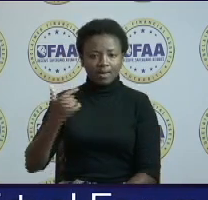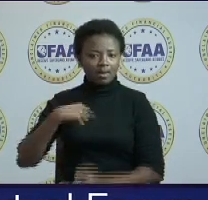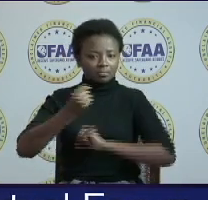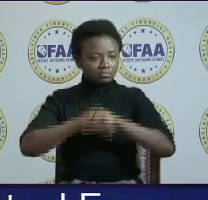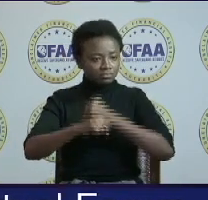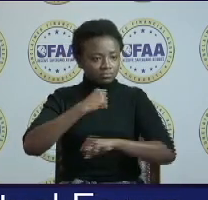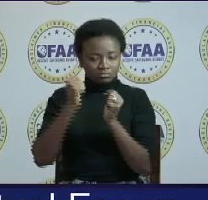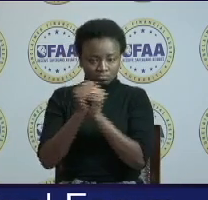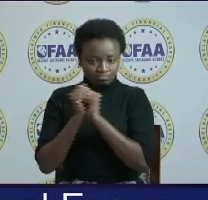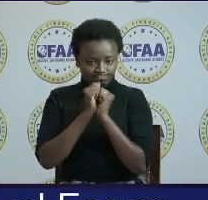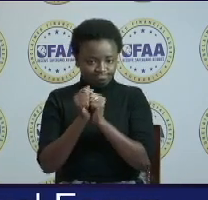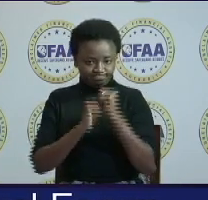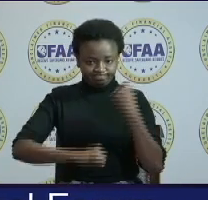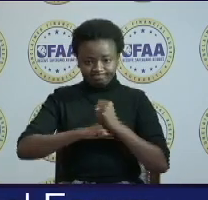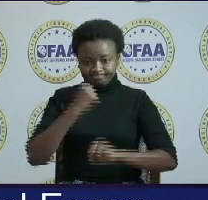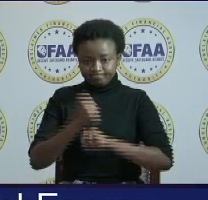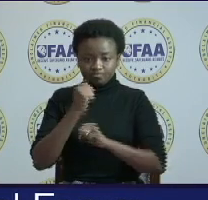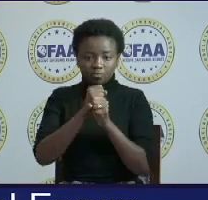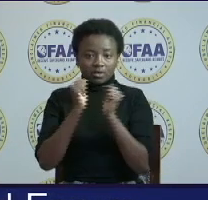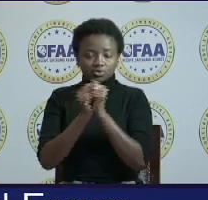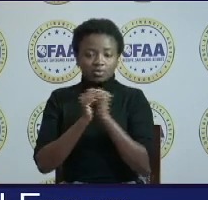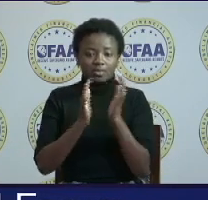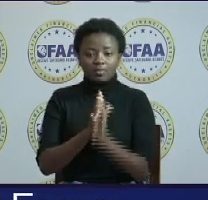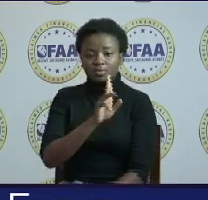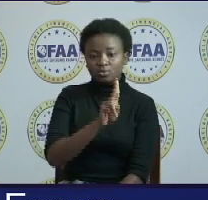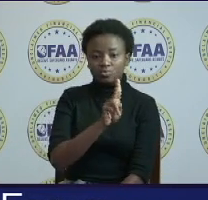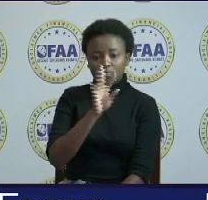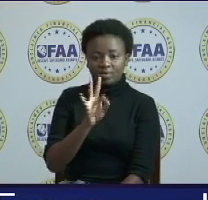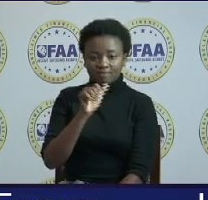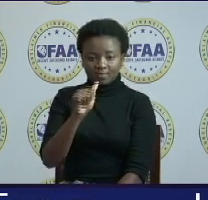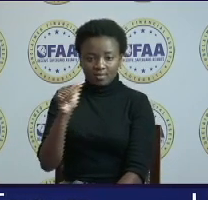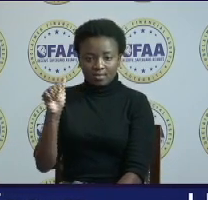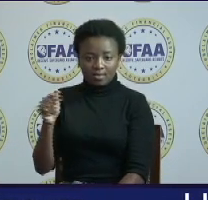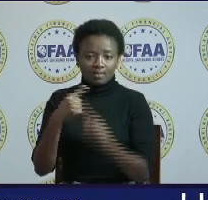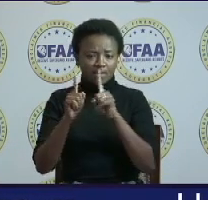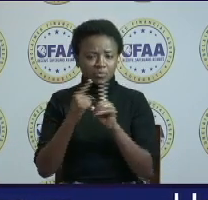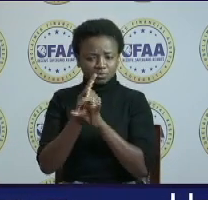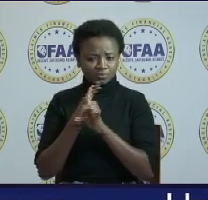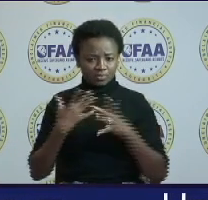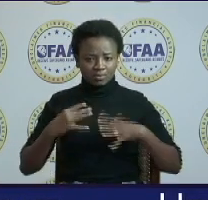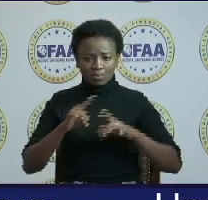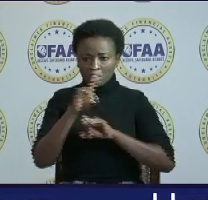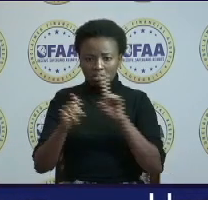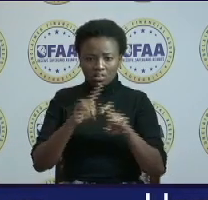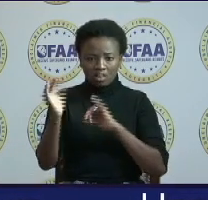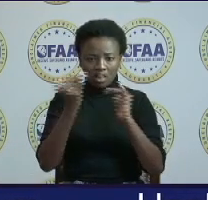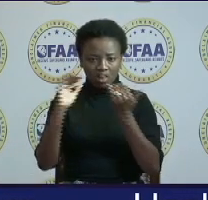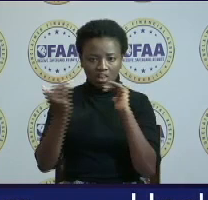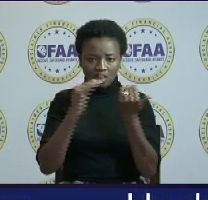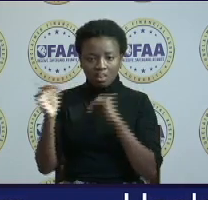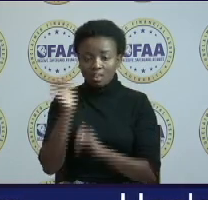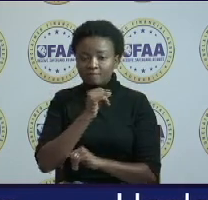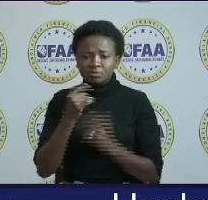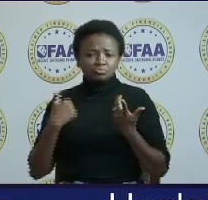hand together with the UFAA. And questions that he has asked: how do we address cultural norms? And